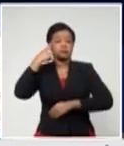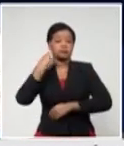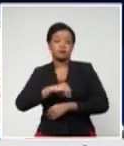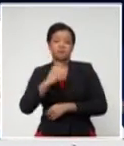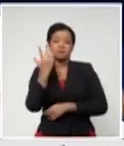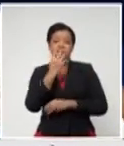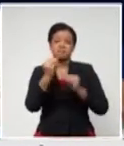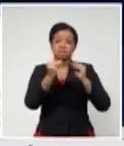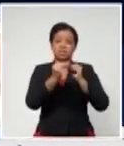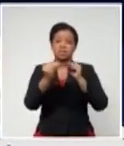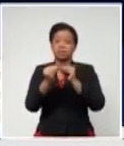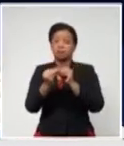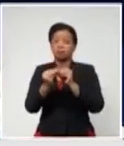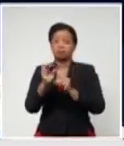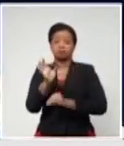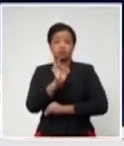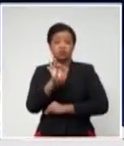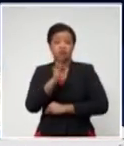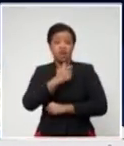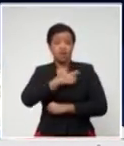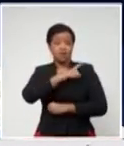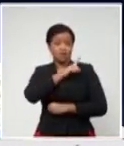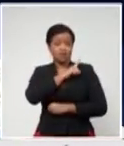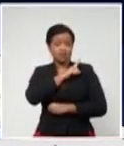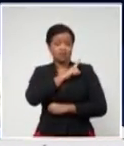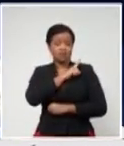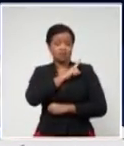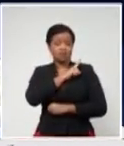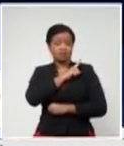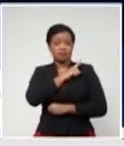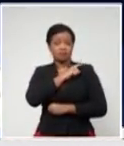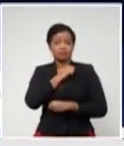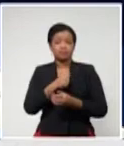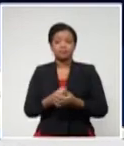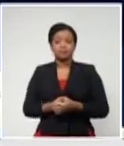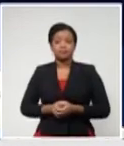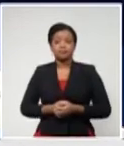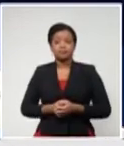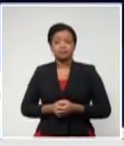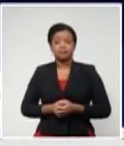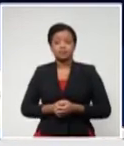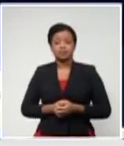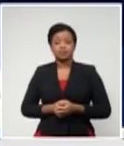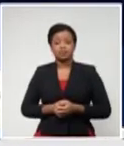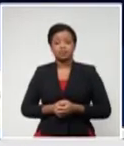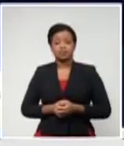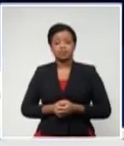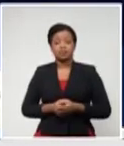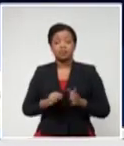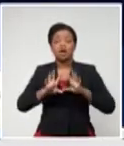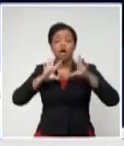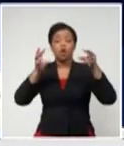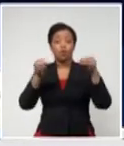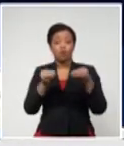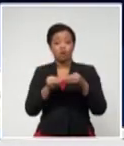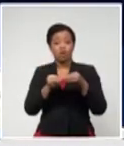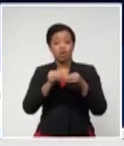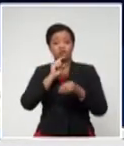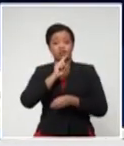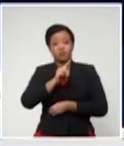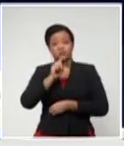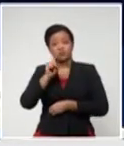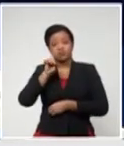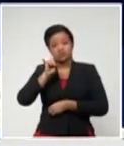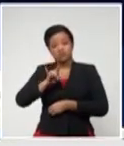group. We have been able to trace the source of infection in all of the cases confirmed yesterday, meaning that it has not